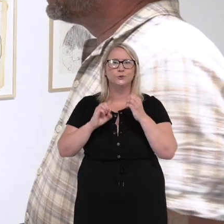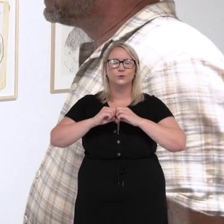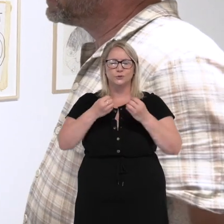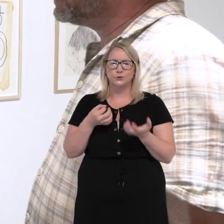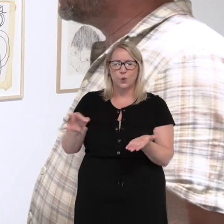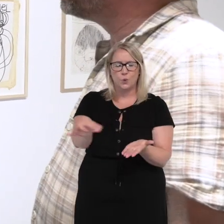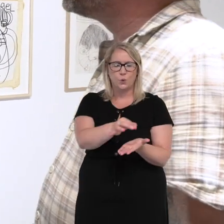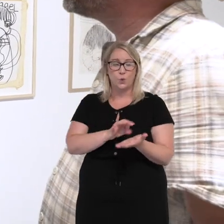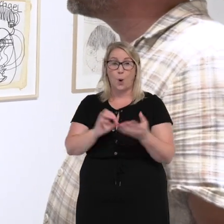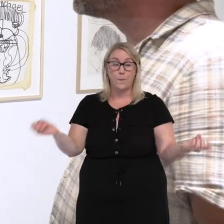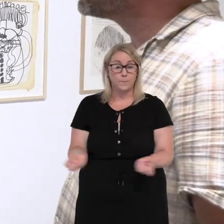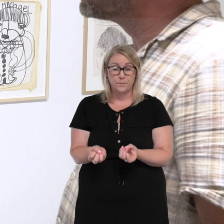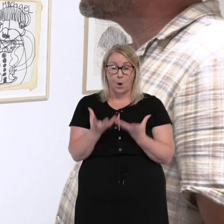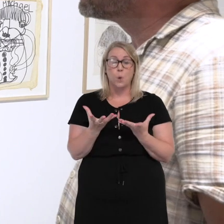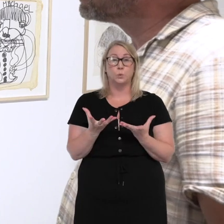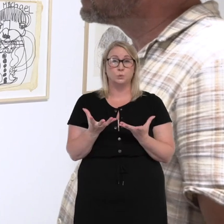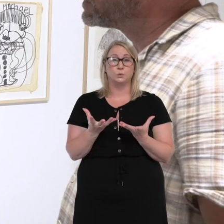bold